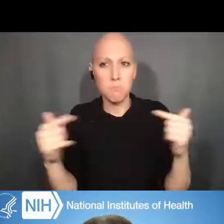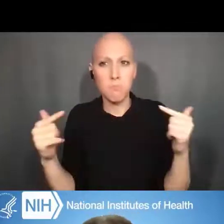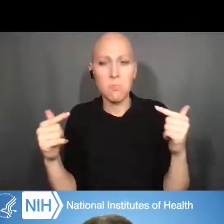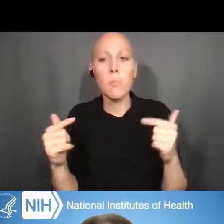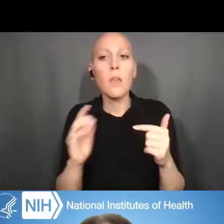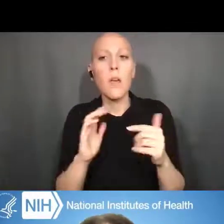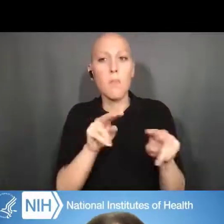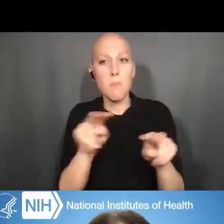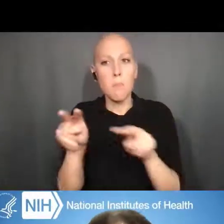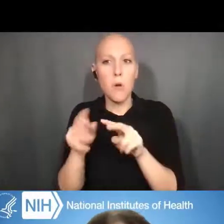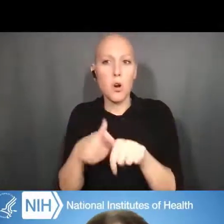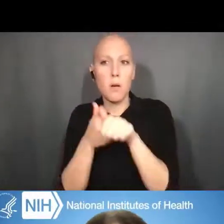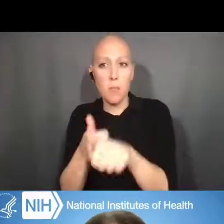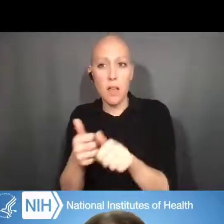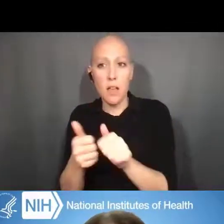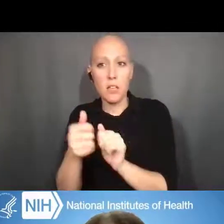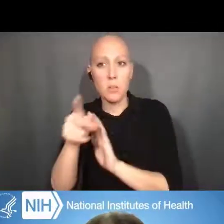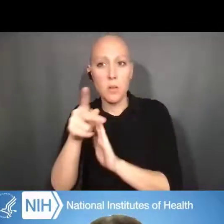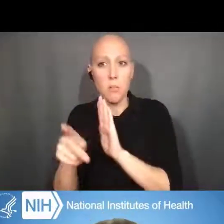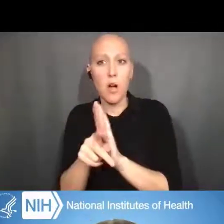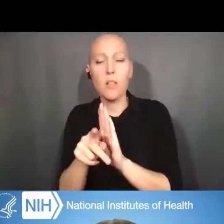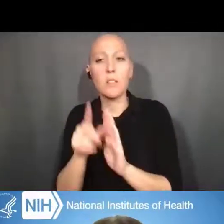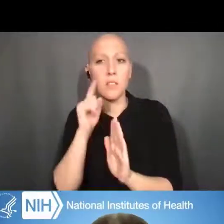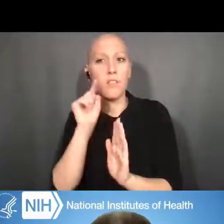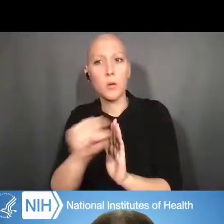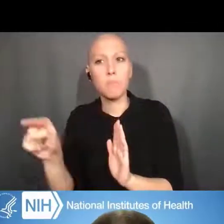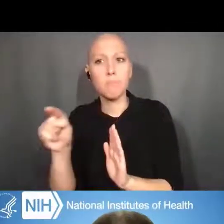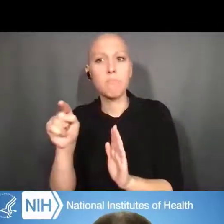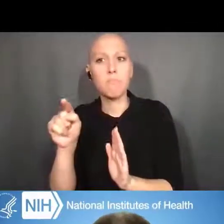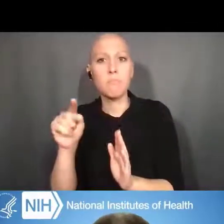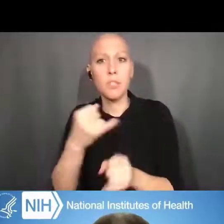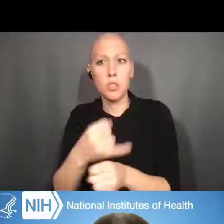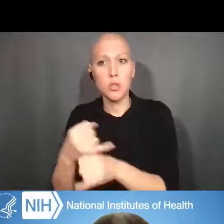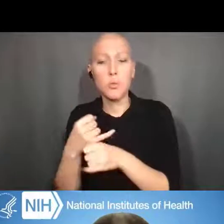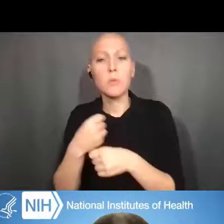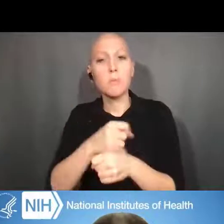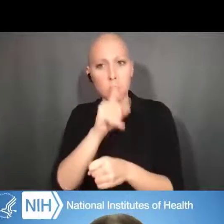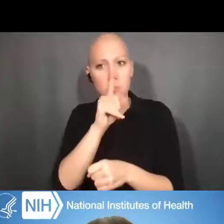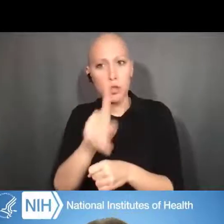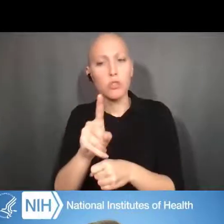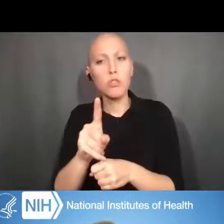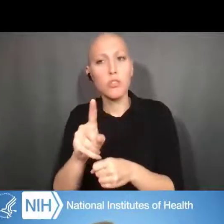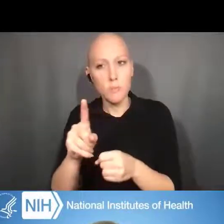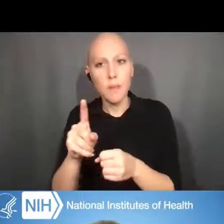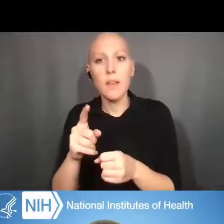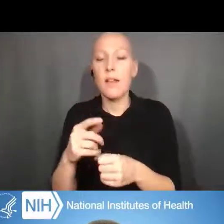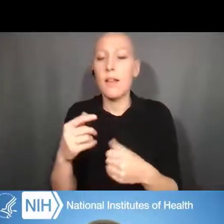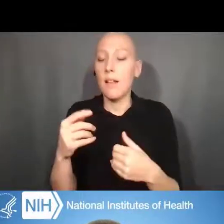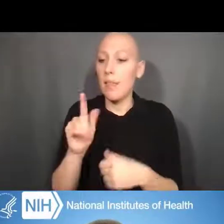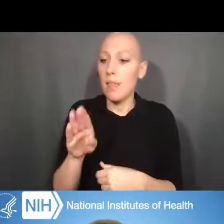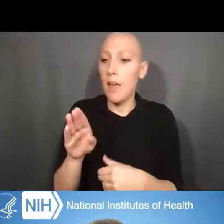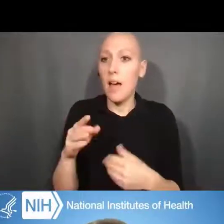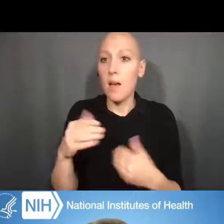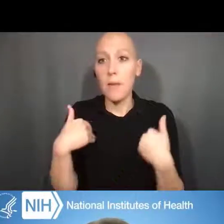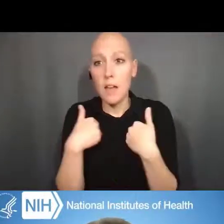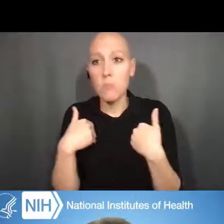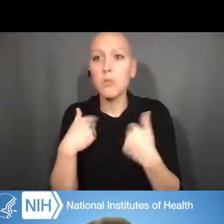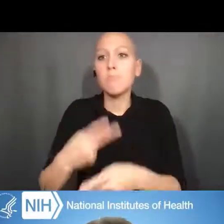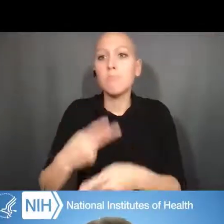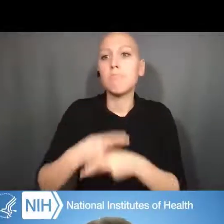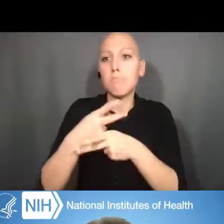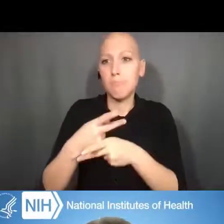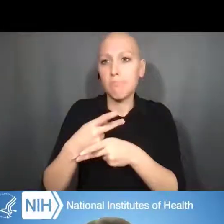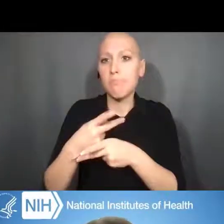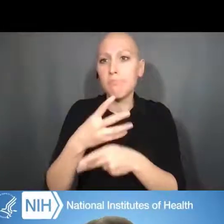policy by assured institutions to ensure humane care and use of laboratory animals, mainly through institutional